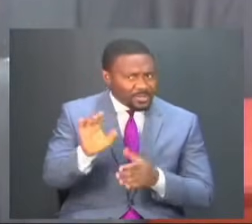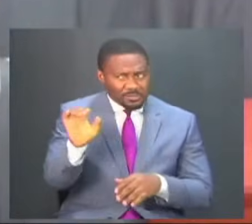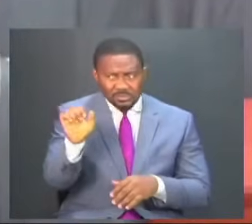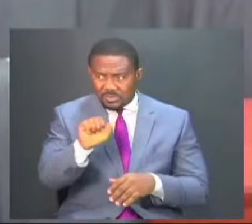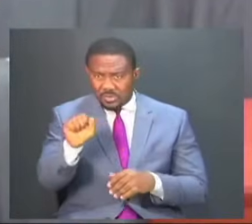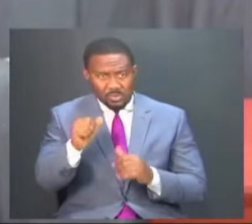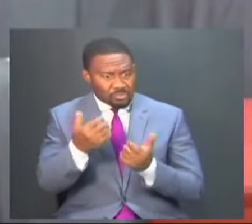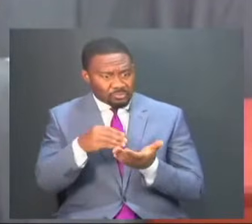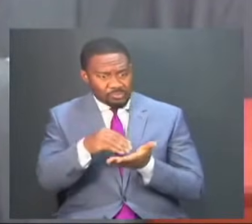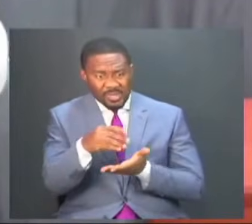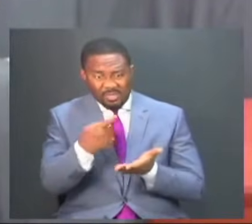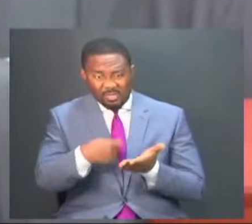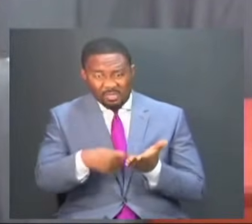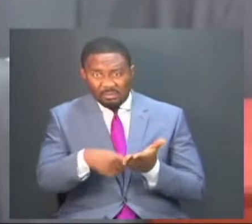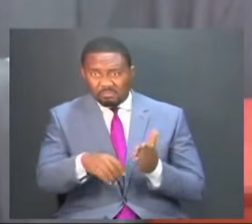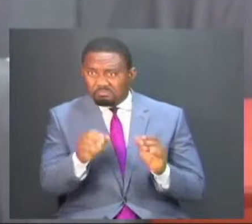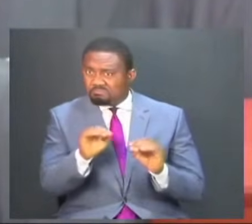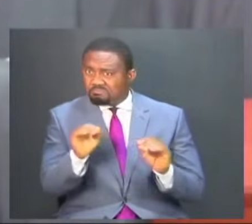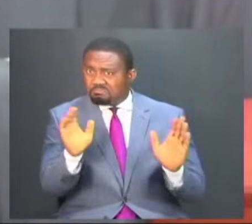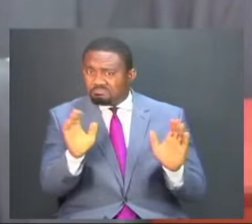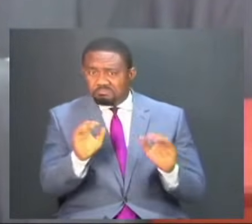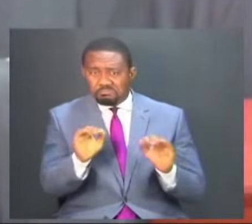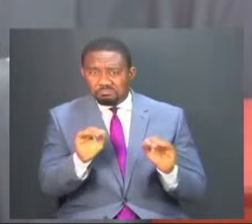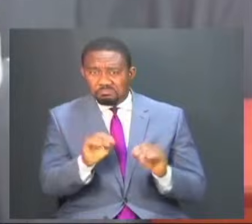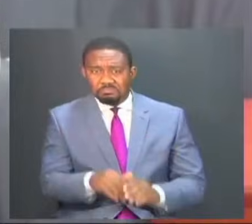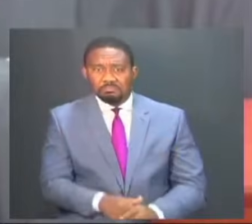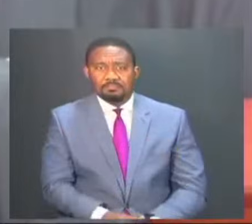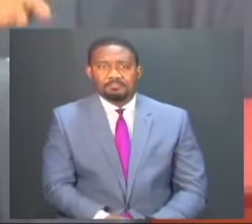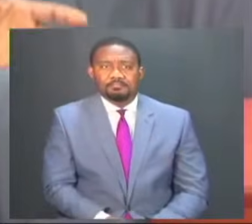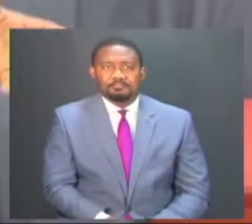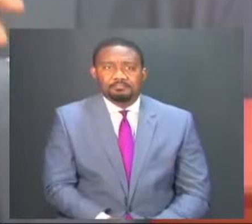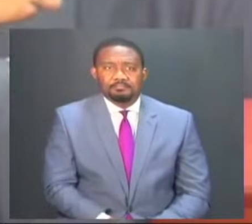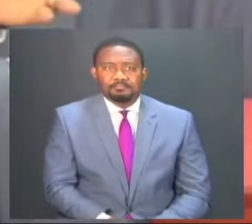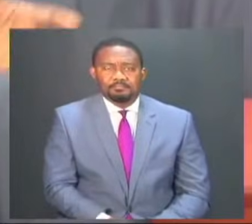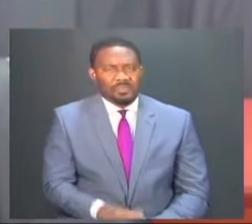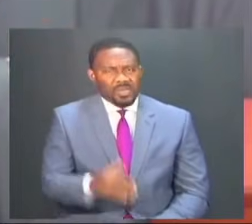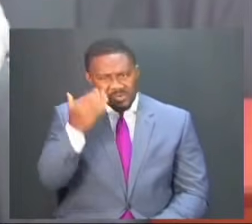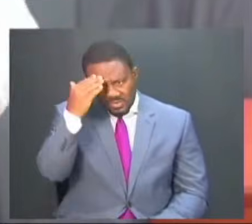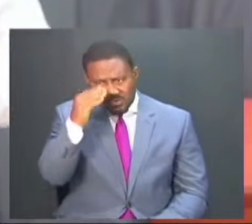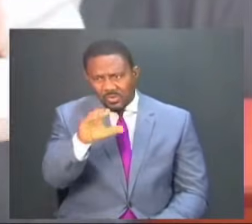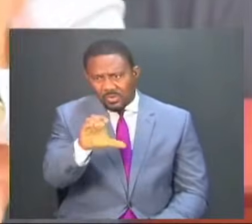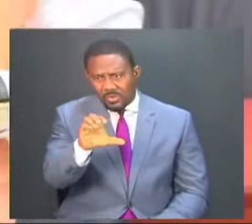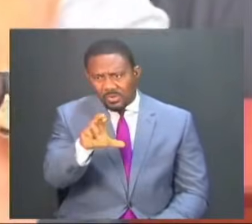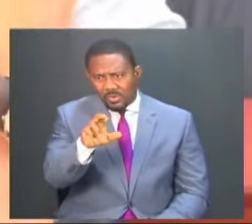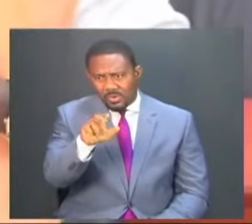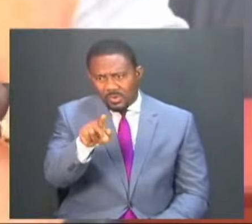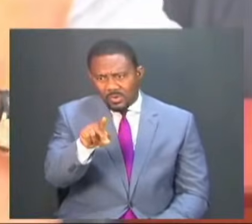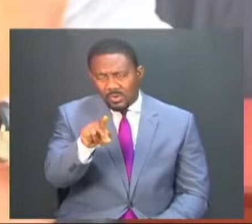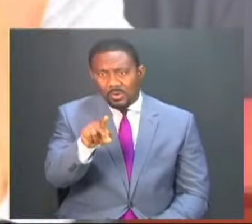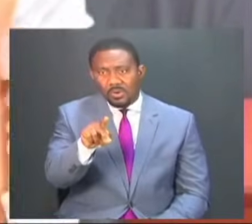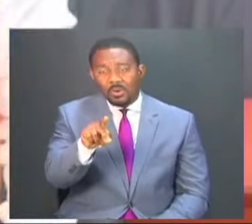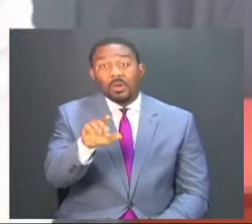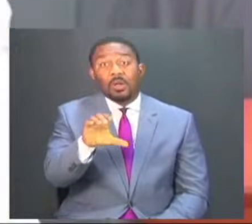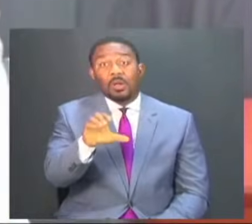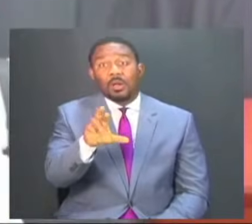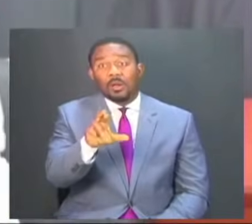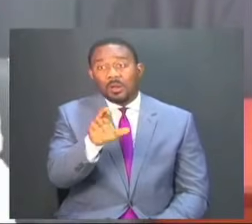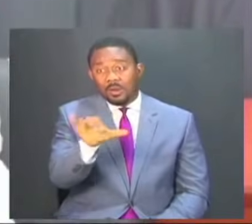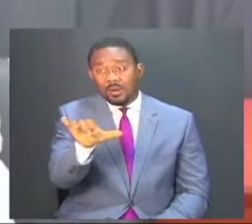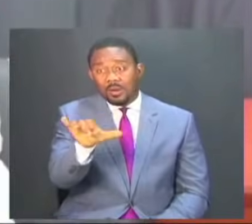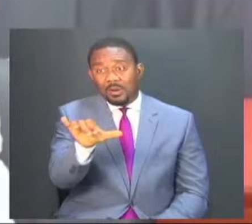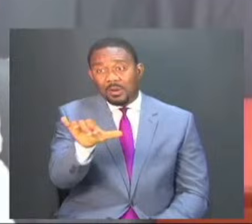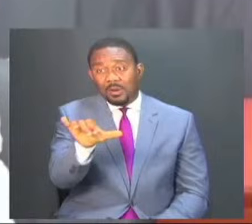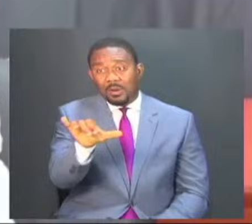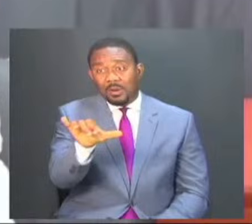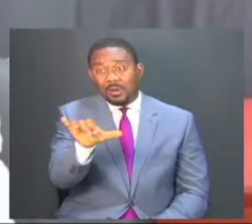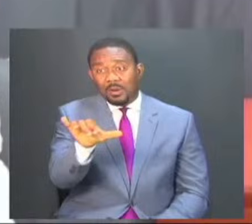taxes to the country. You know, all these cryptocurrencies, people are transacting using